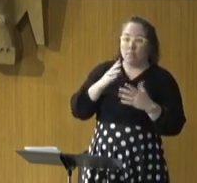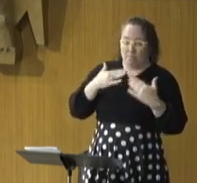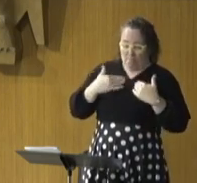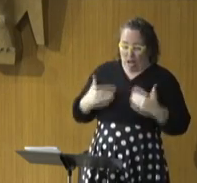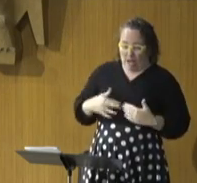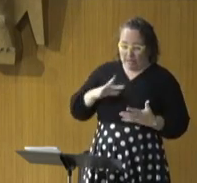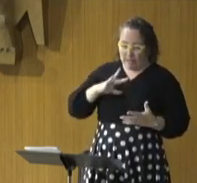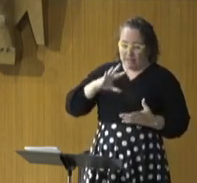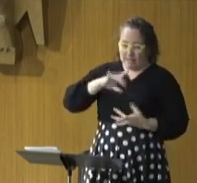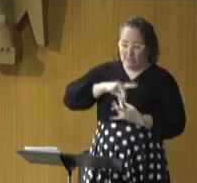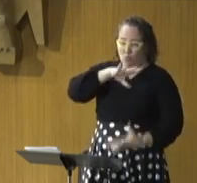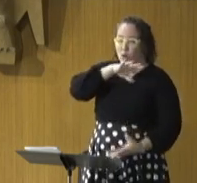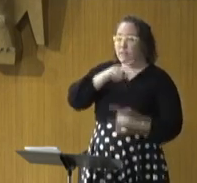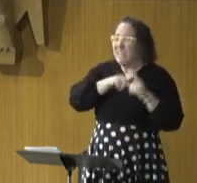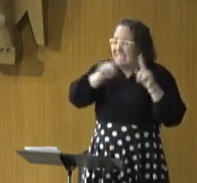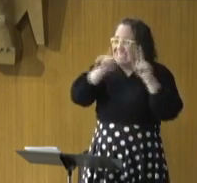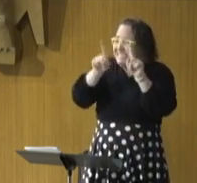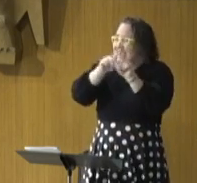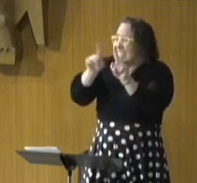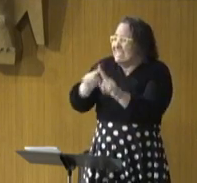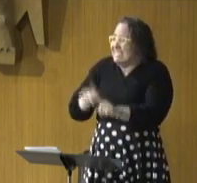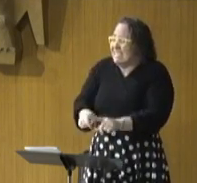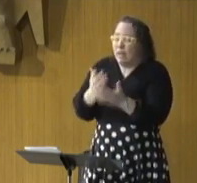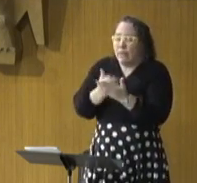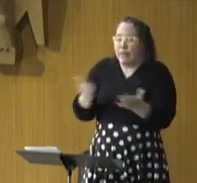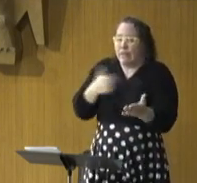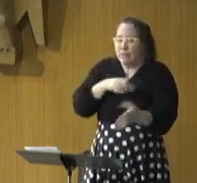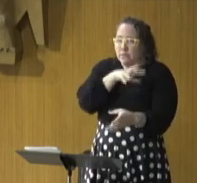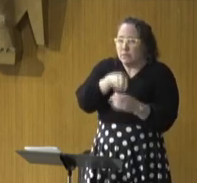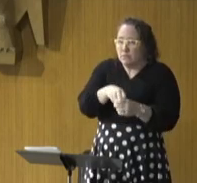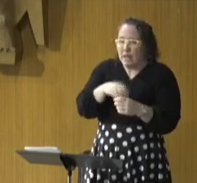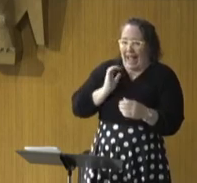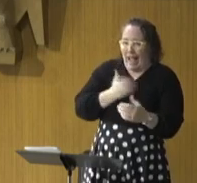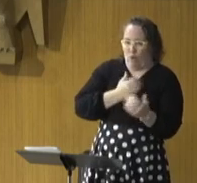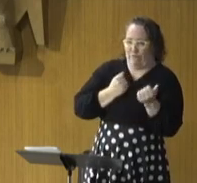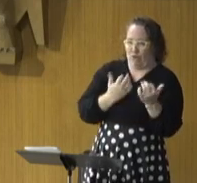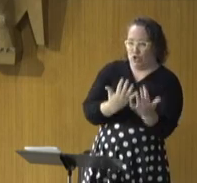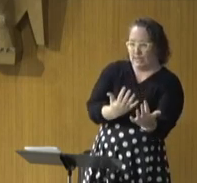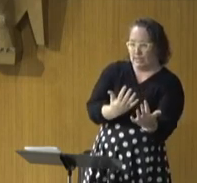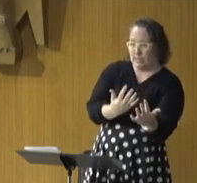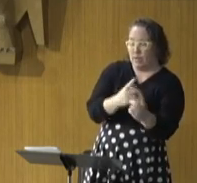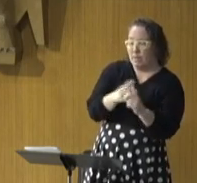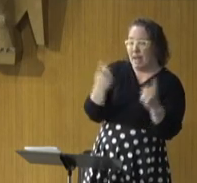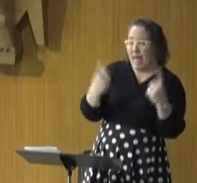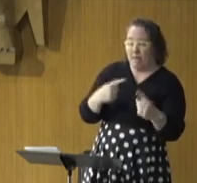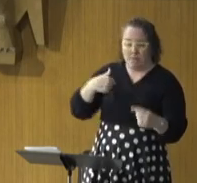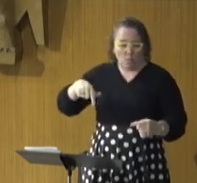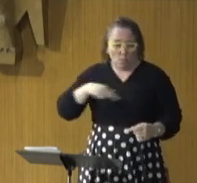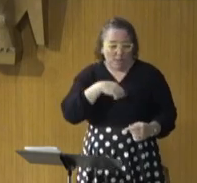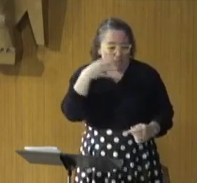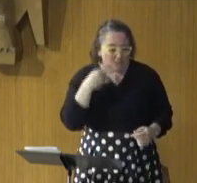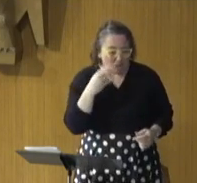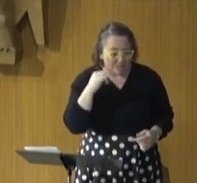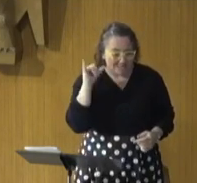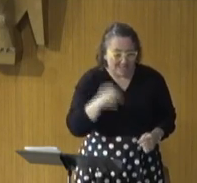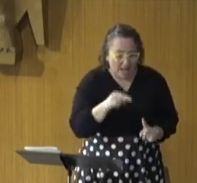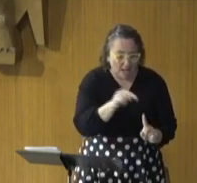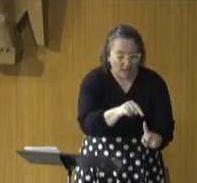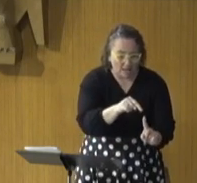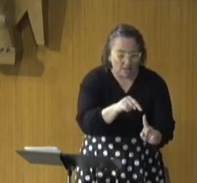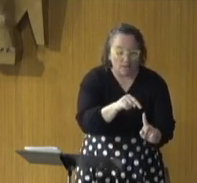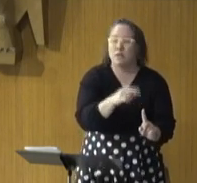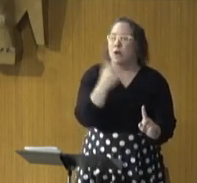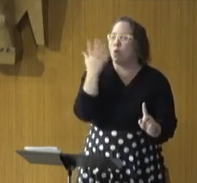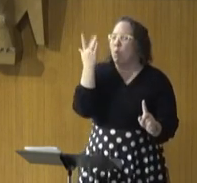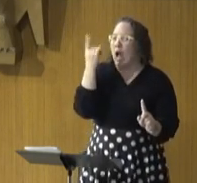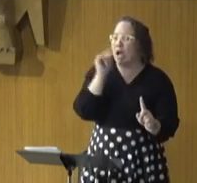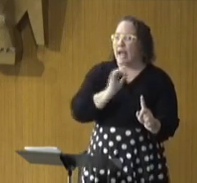know we are going through these things. And an inevitable part of being thrown into these furnaces is a questioning of